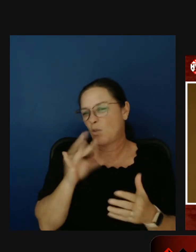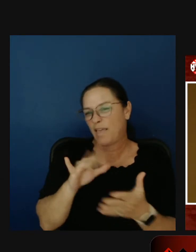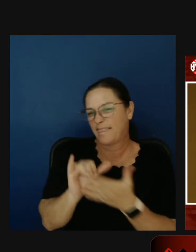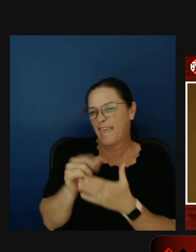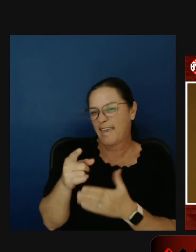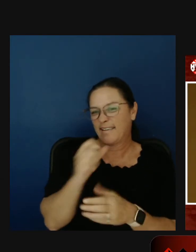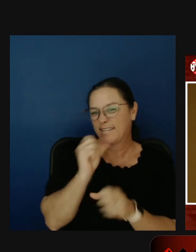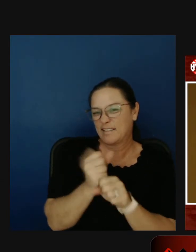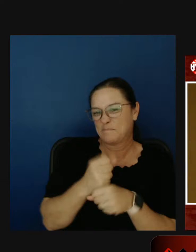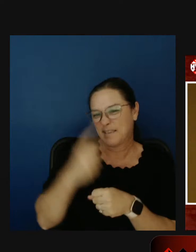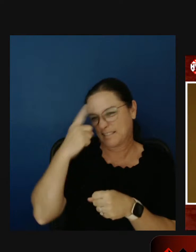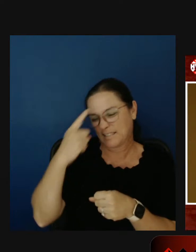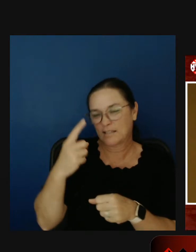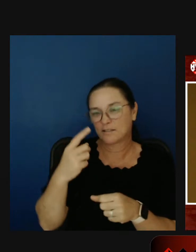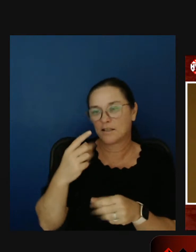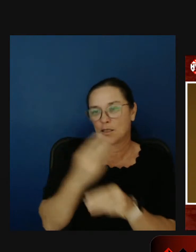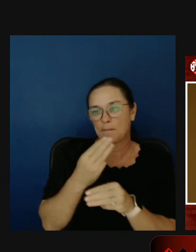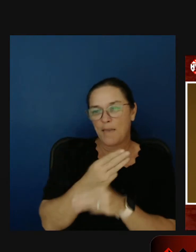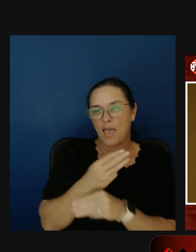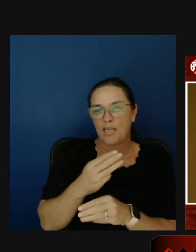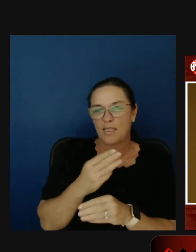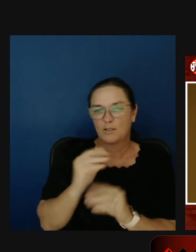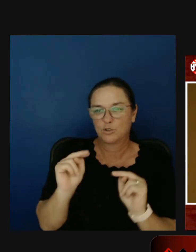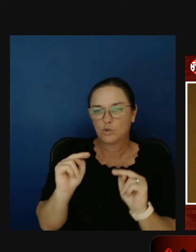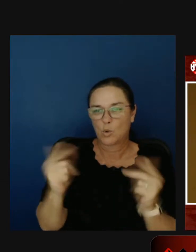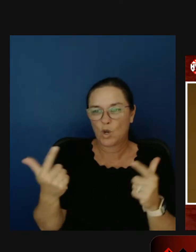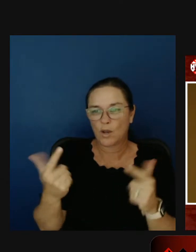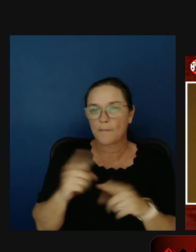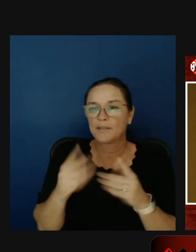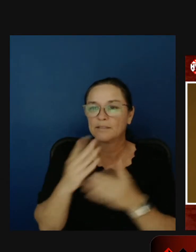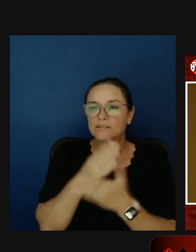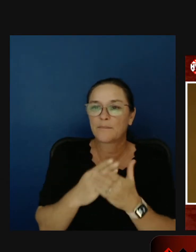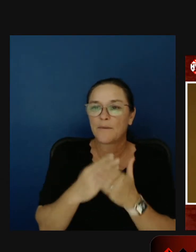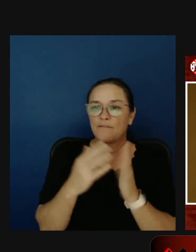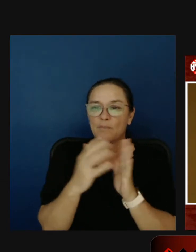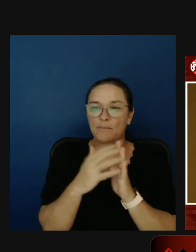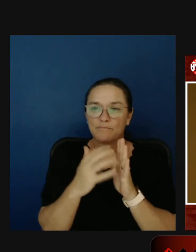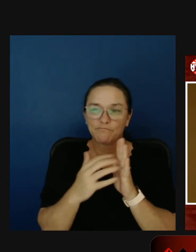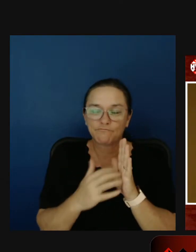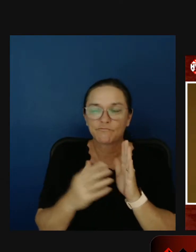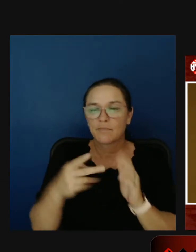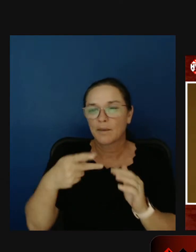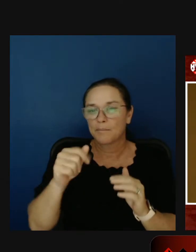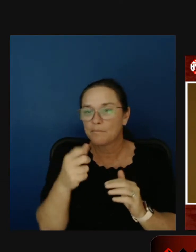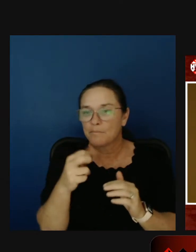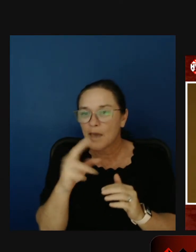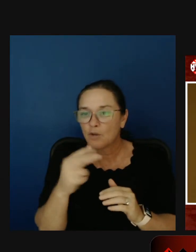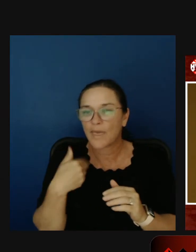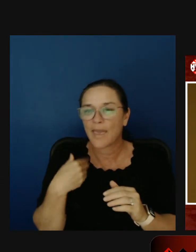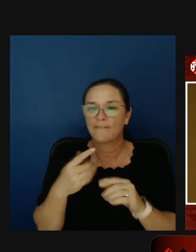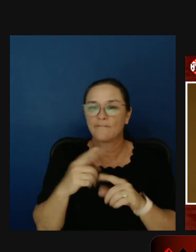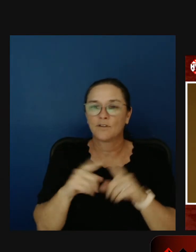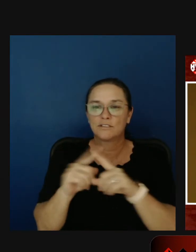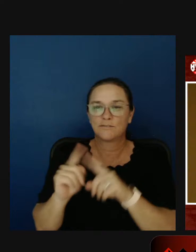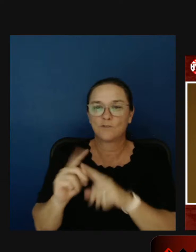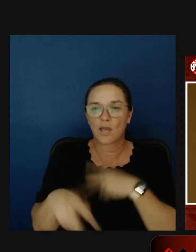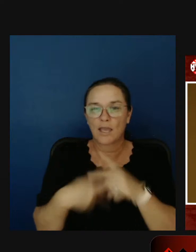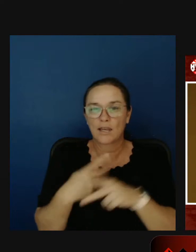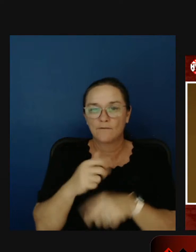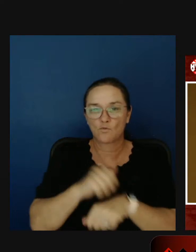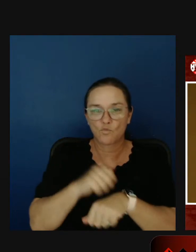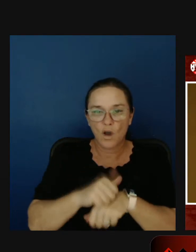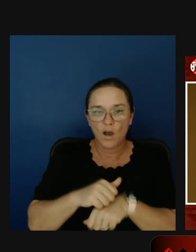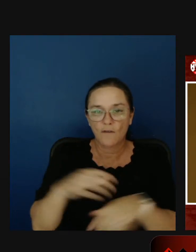It makes the map useless. But, some of these patterns here, and they've got them for every type of rock. So volcanic,